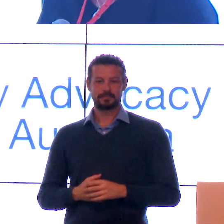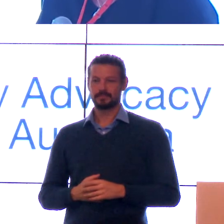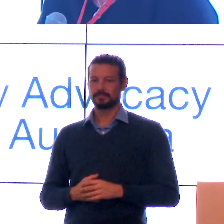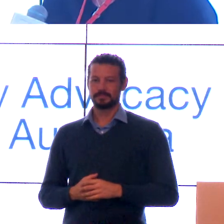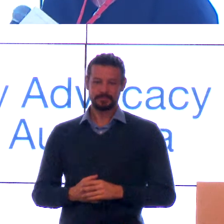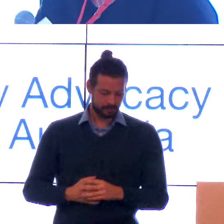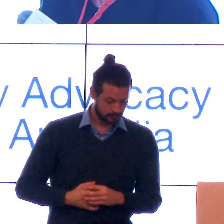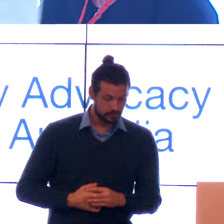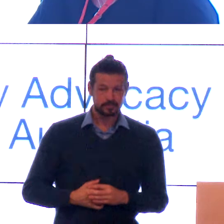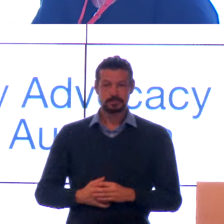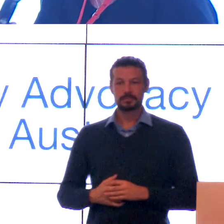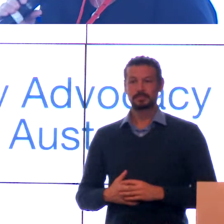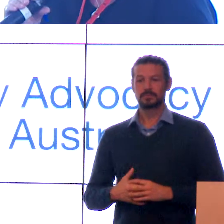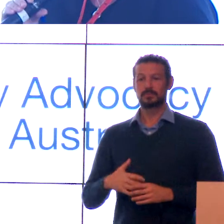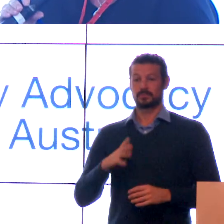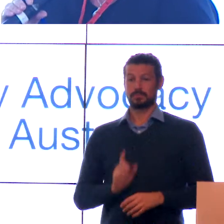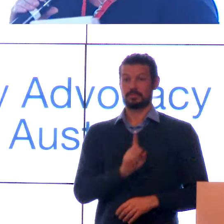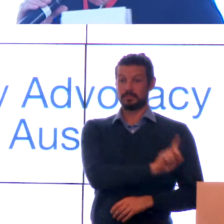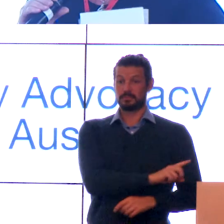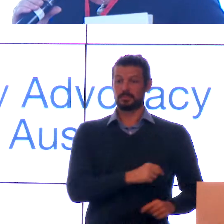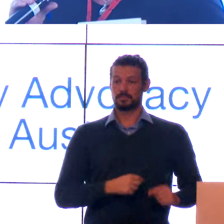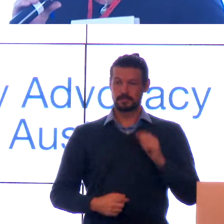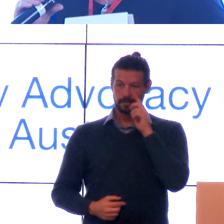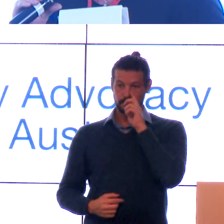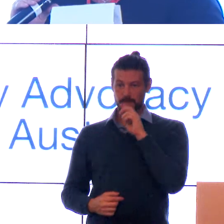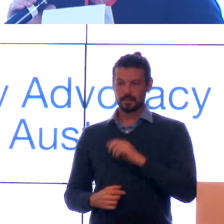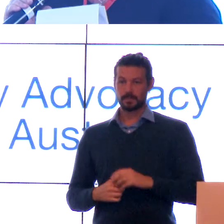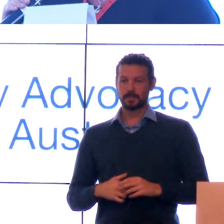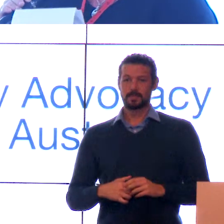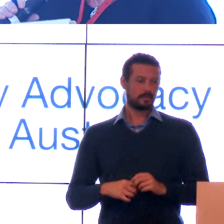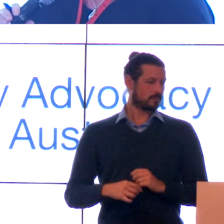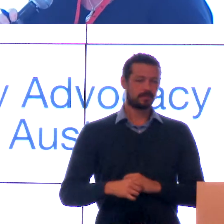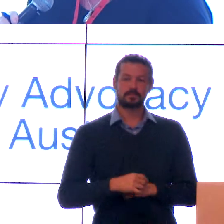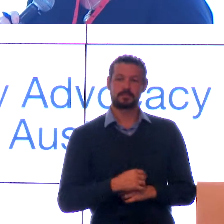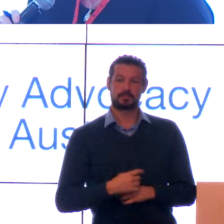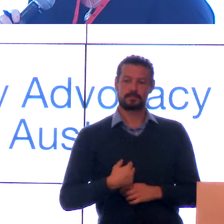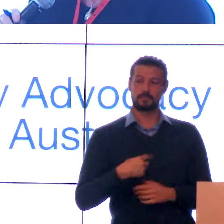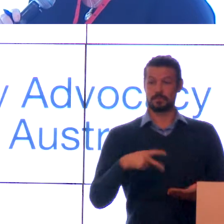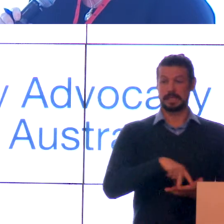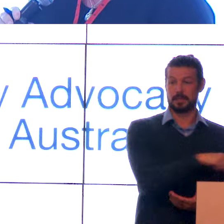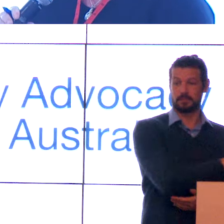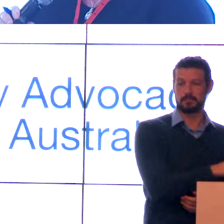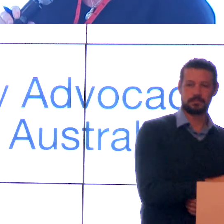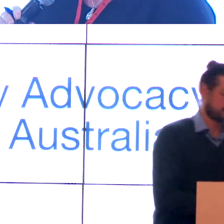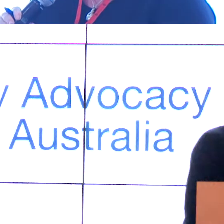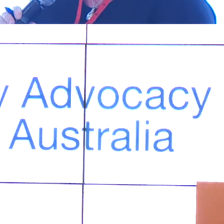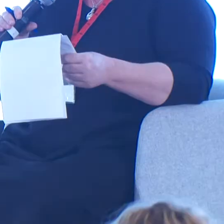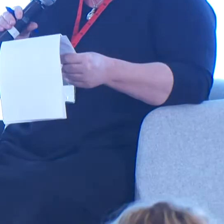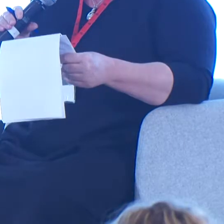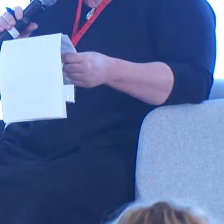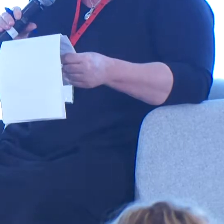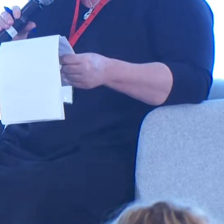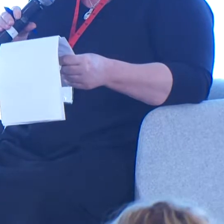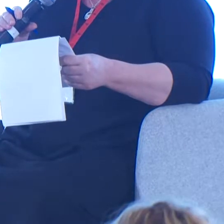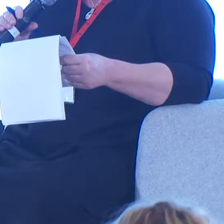I also, it's music to our ears to hear that the importance of a